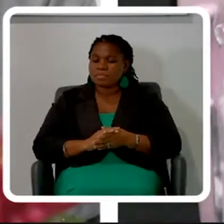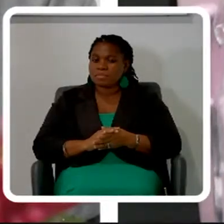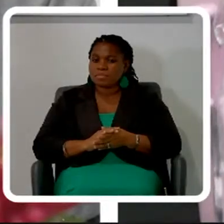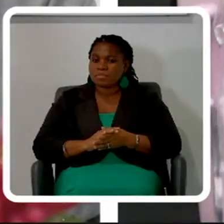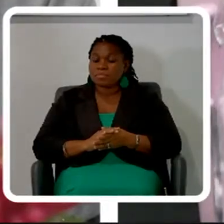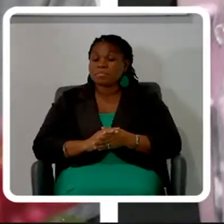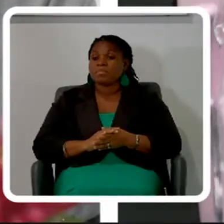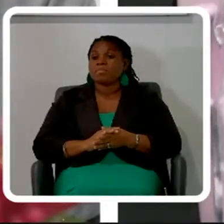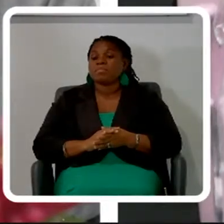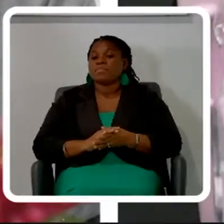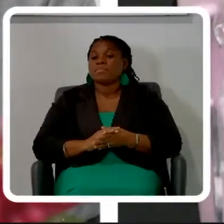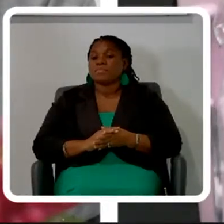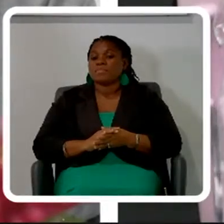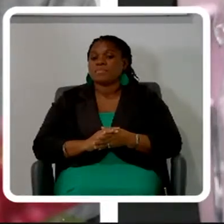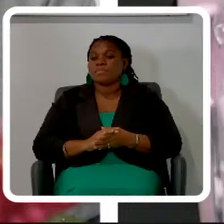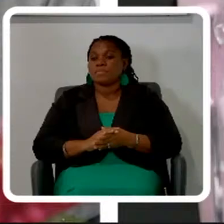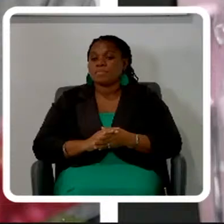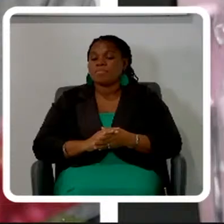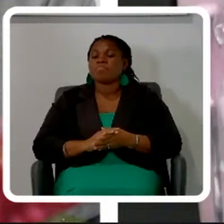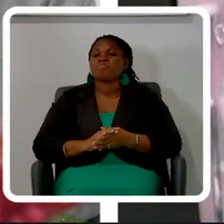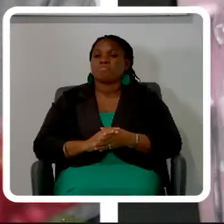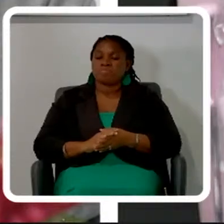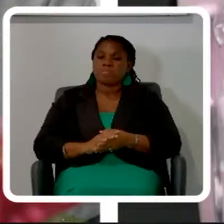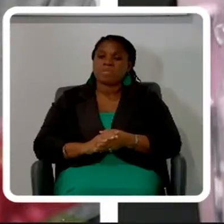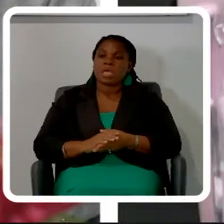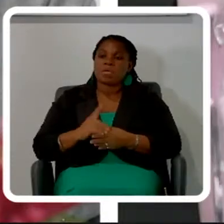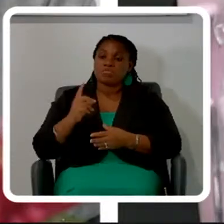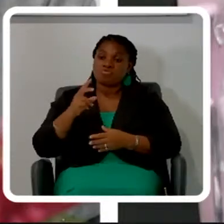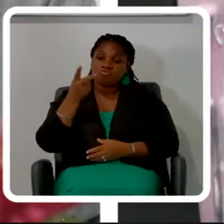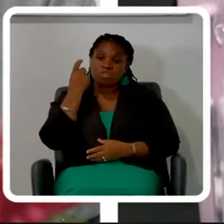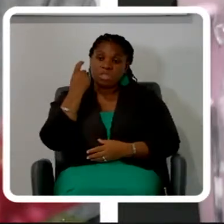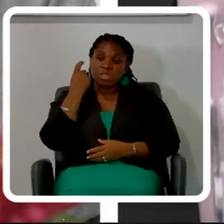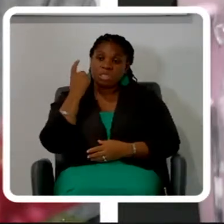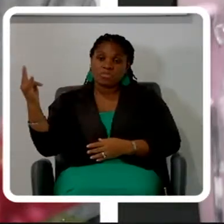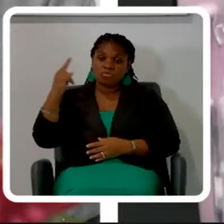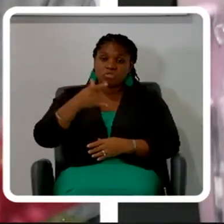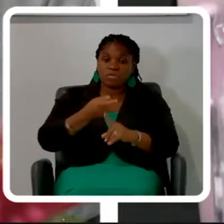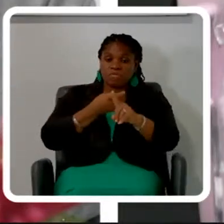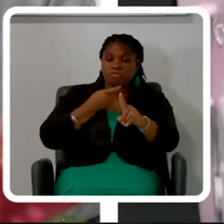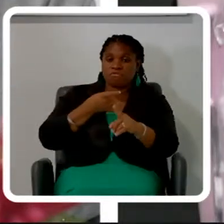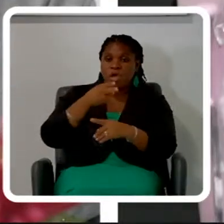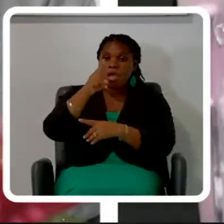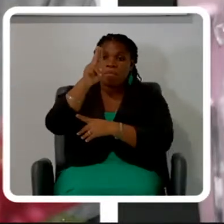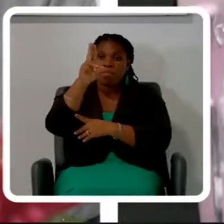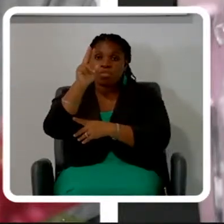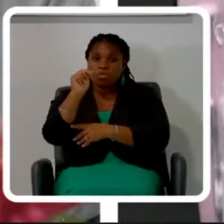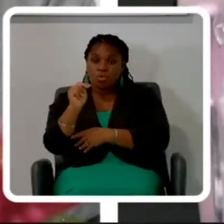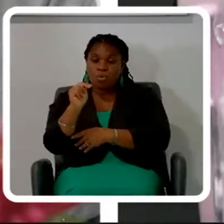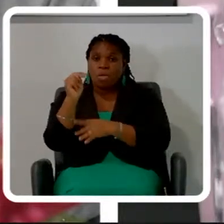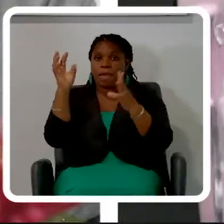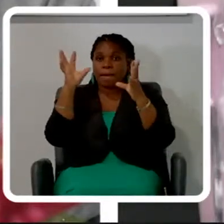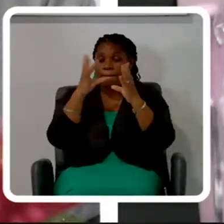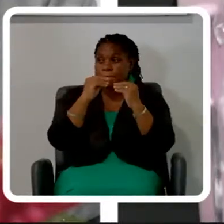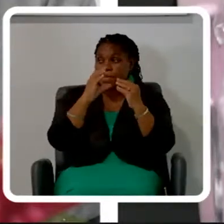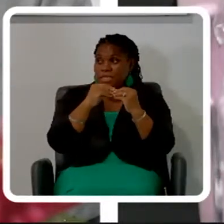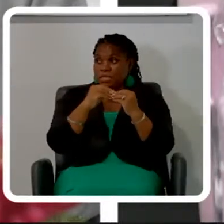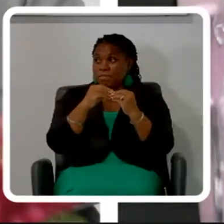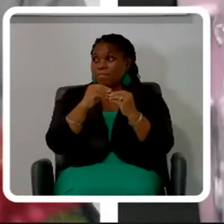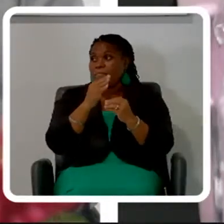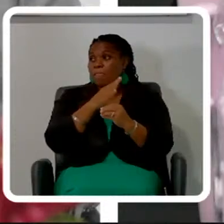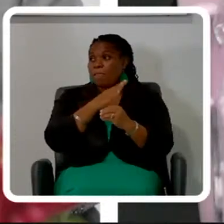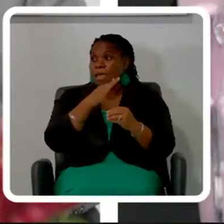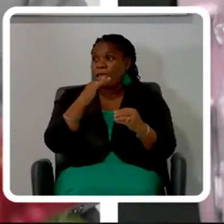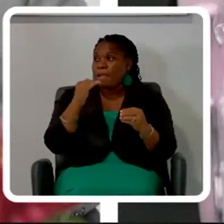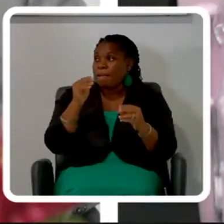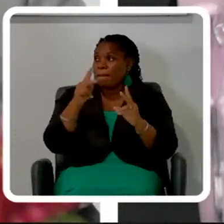the United States accountable in forums like that for their part in the issues that the region faces, the Caribbean